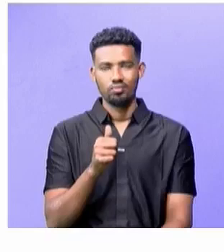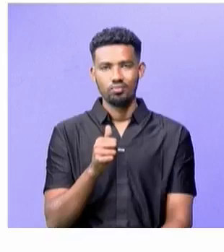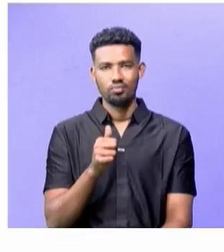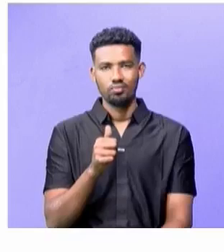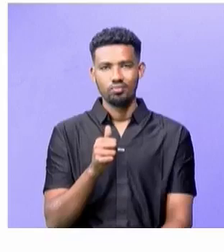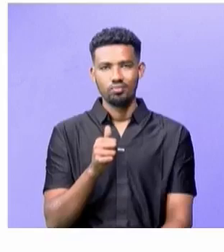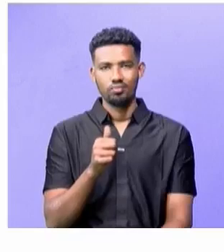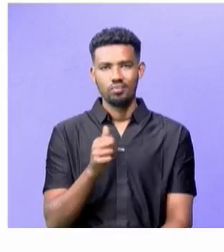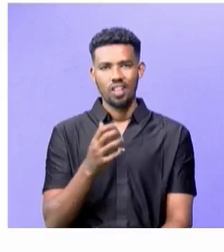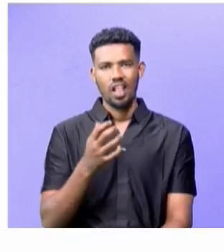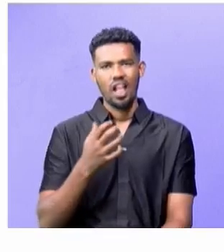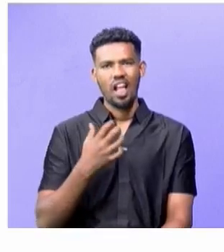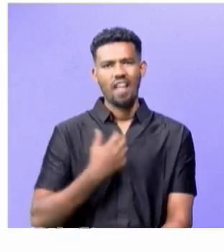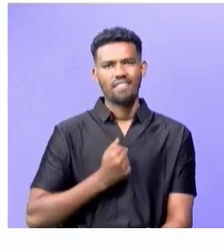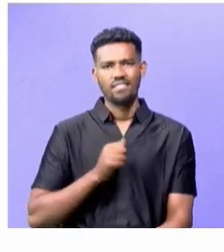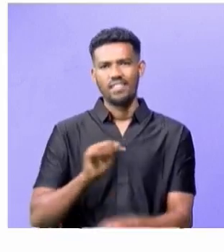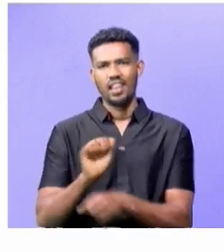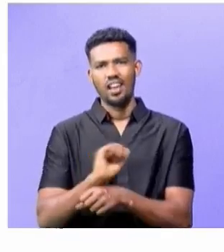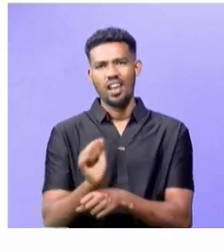have a car.